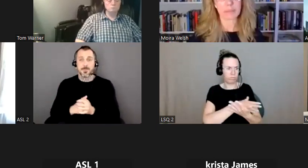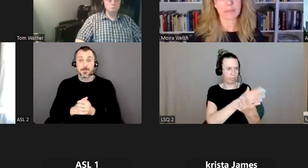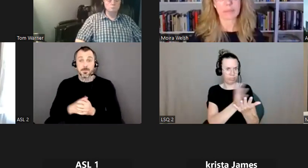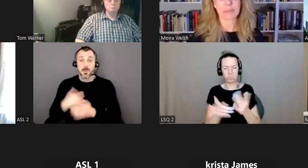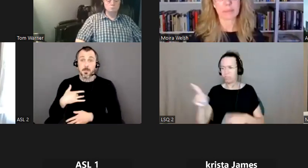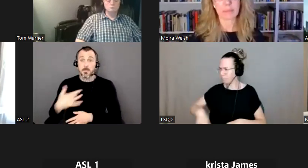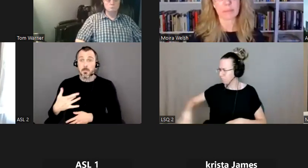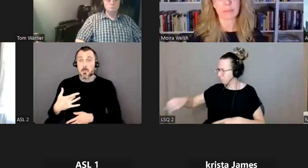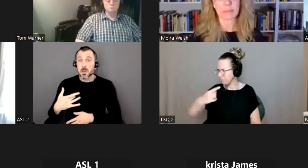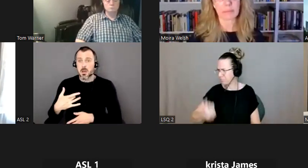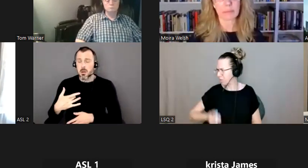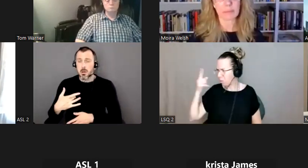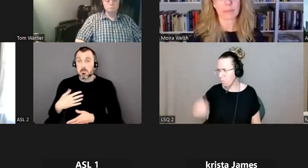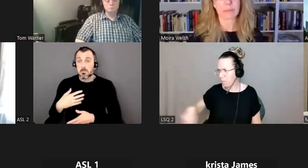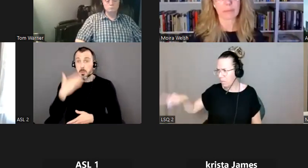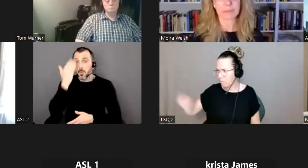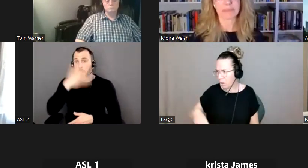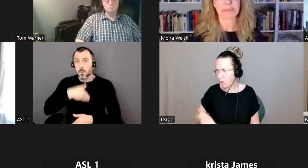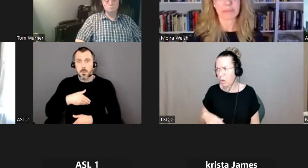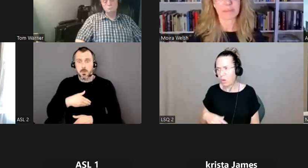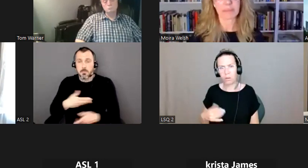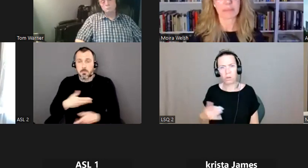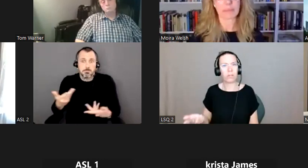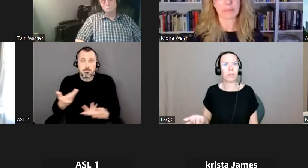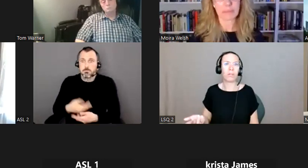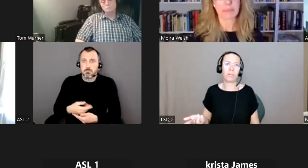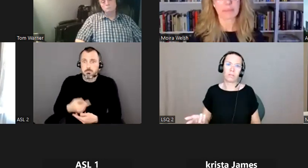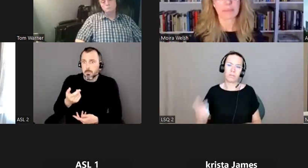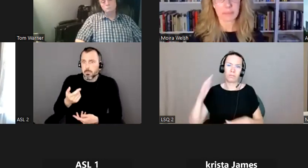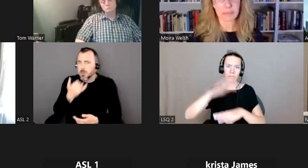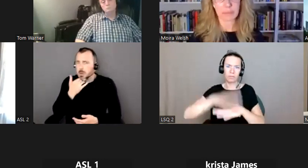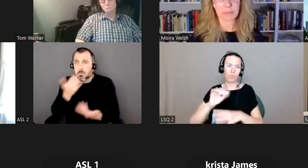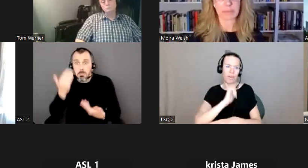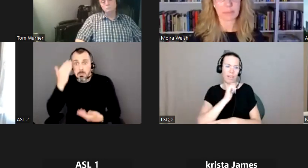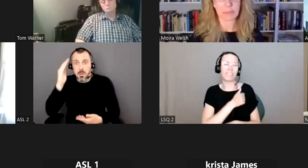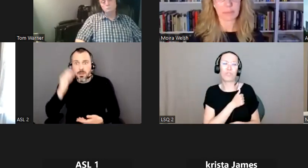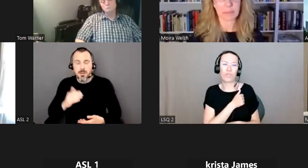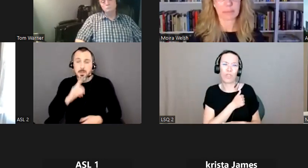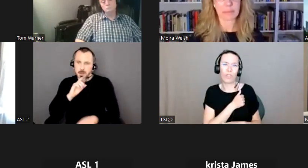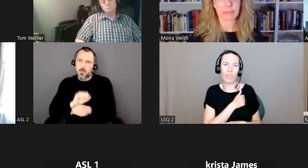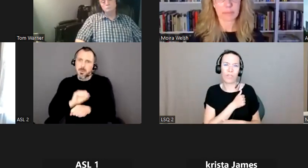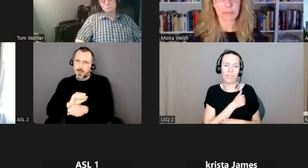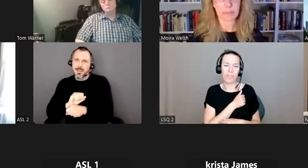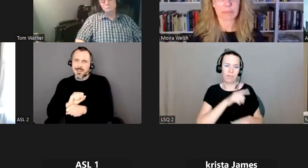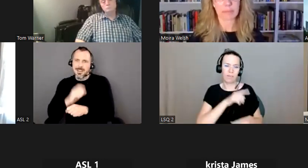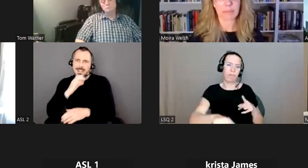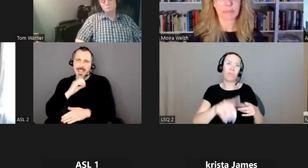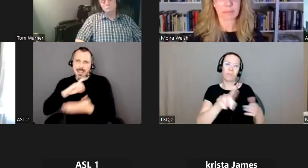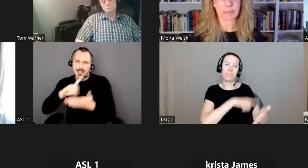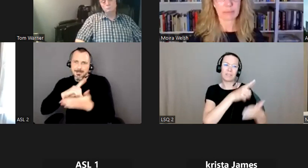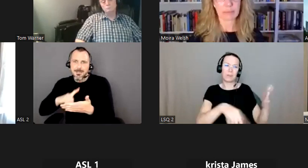actually based on ageist attitudes, and these are so rooted that we kind of underestimate